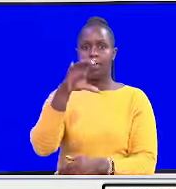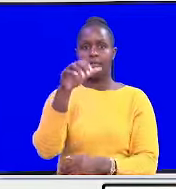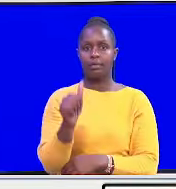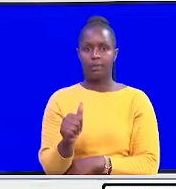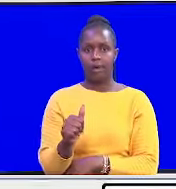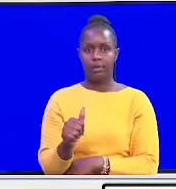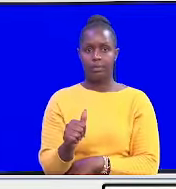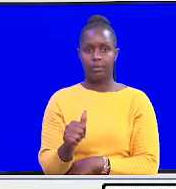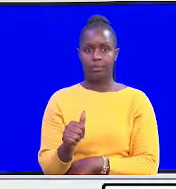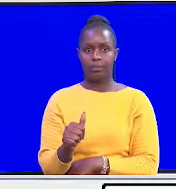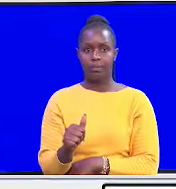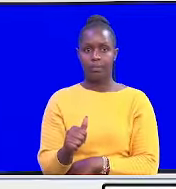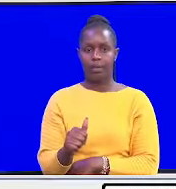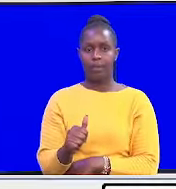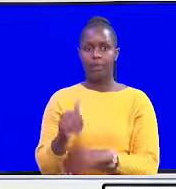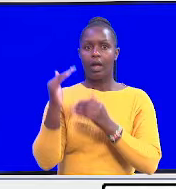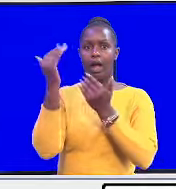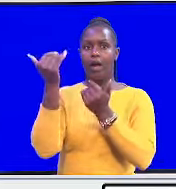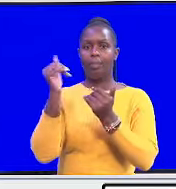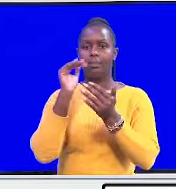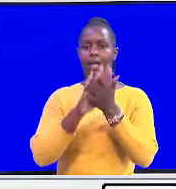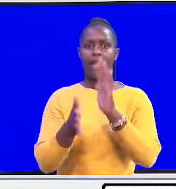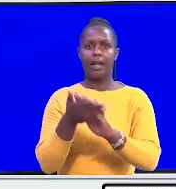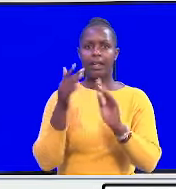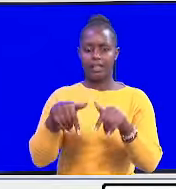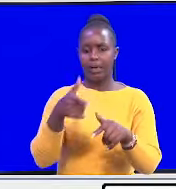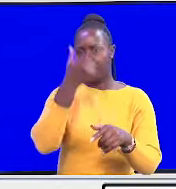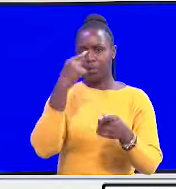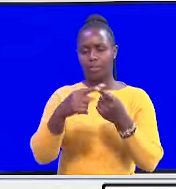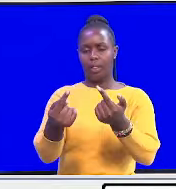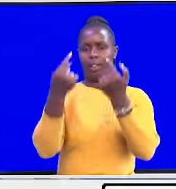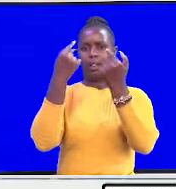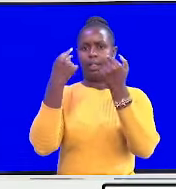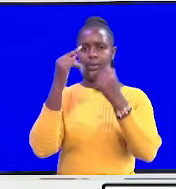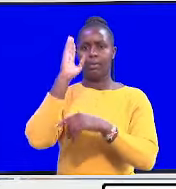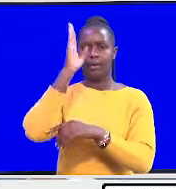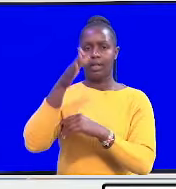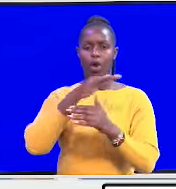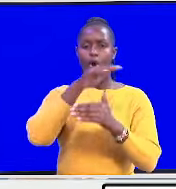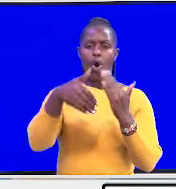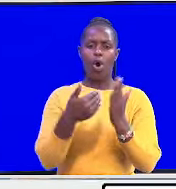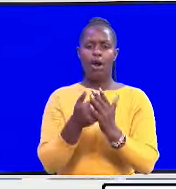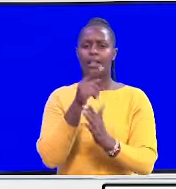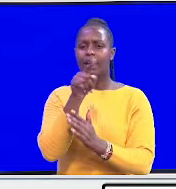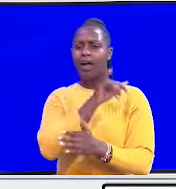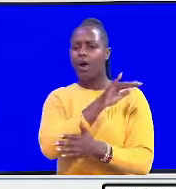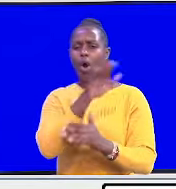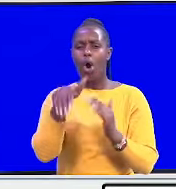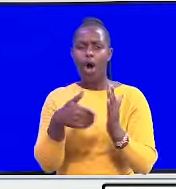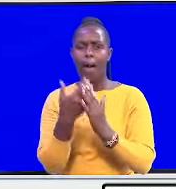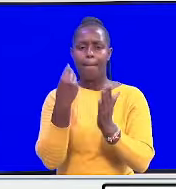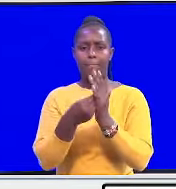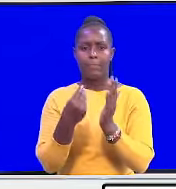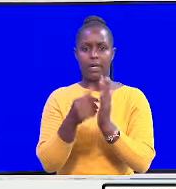of them is here because they are going to wrench me. Now, all those bursaries, how are they